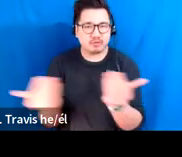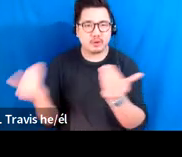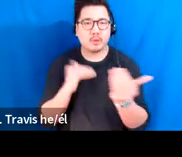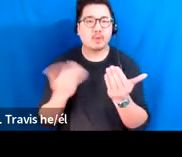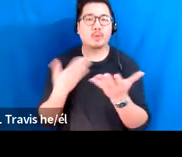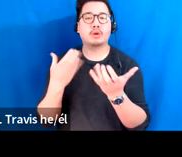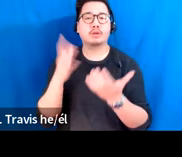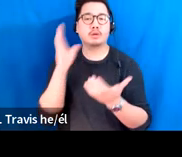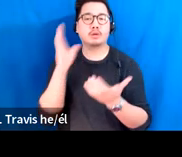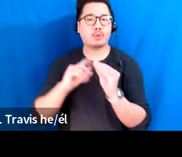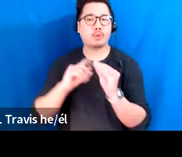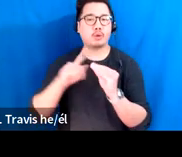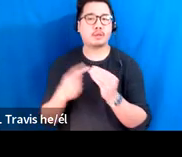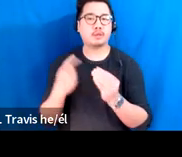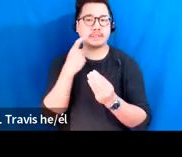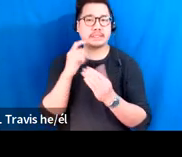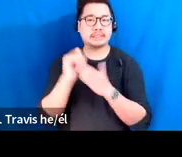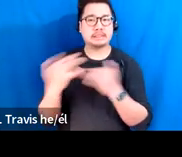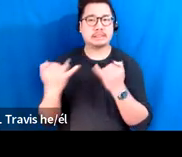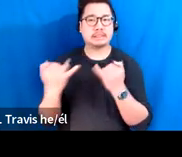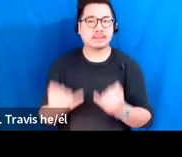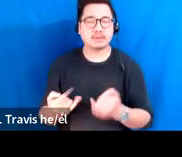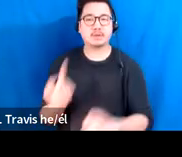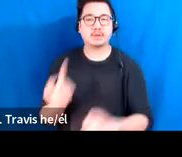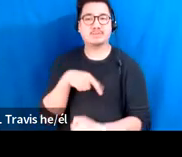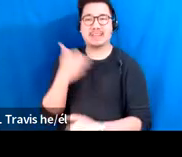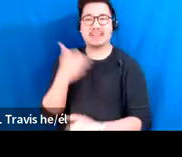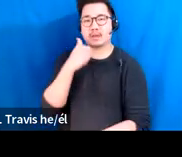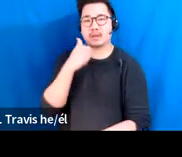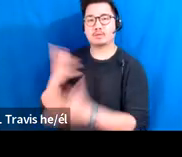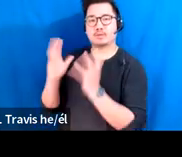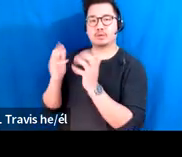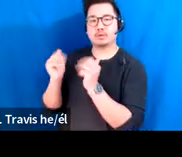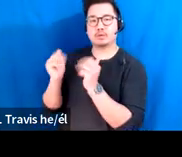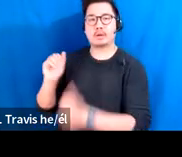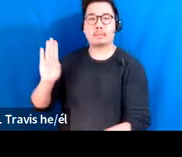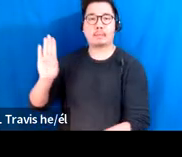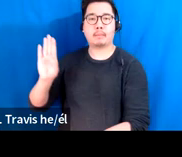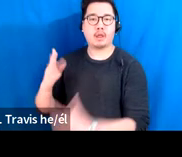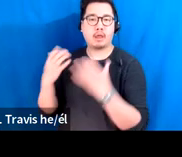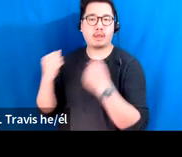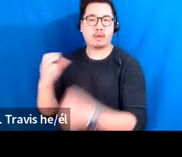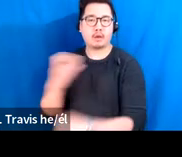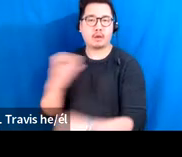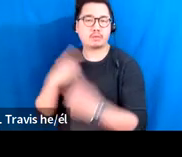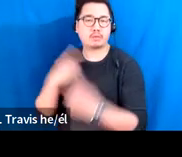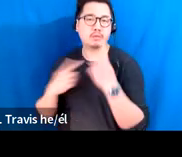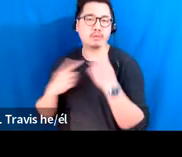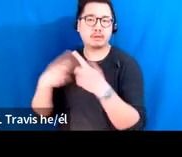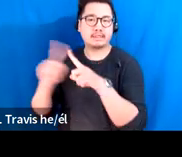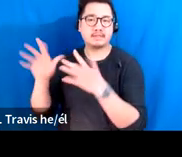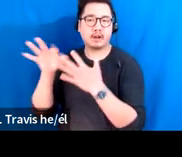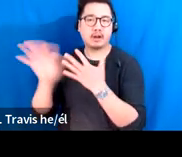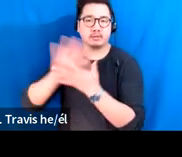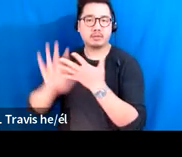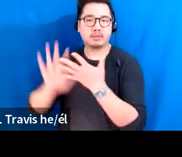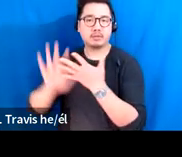guidance we are in daily consultation with the boston health commission as we consider all of our options we have to